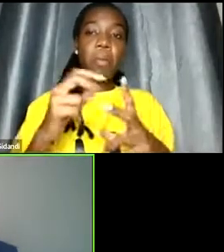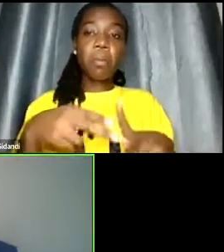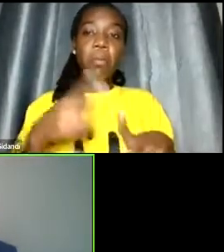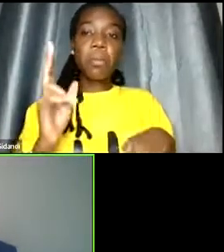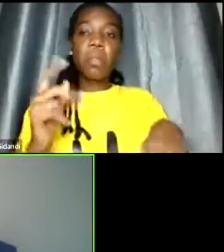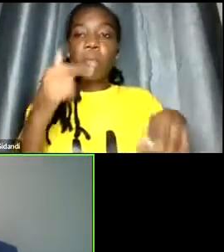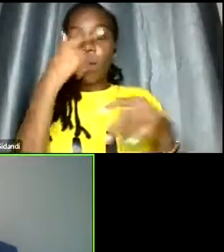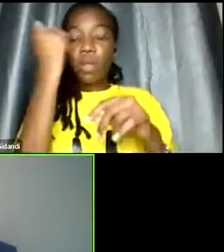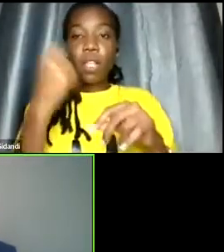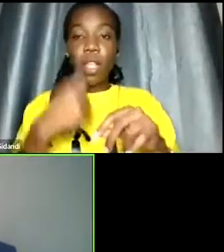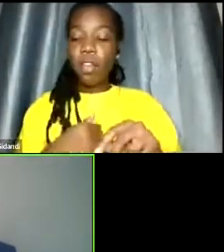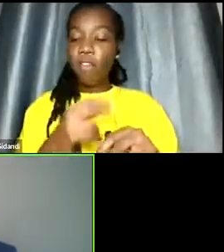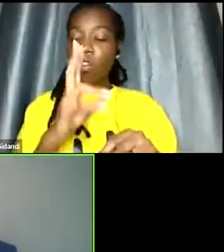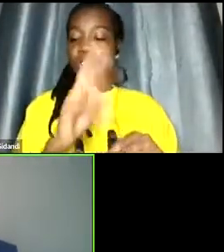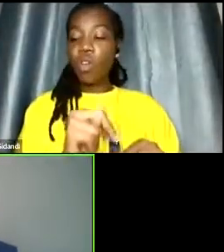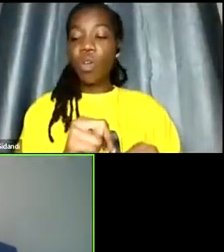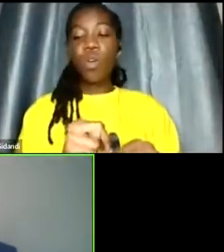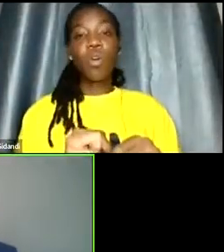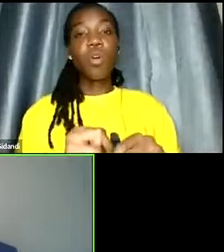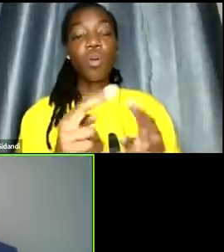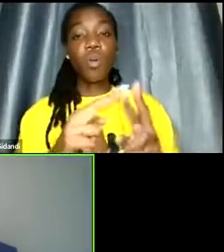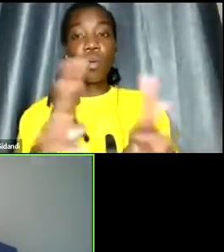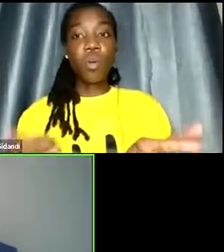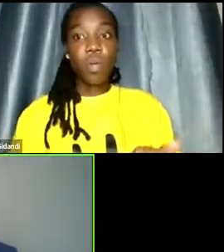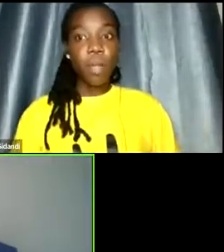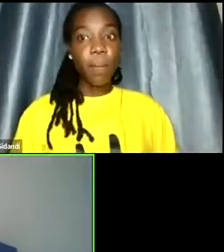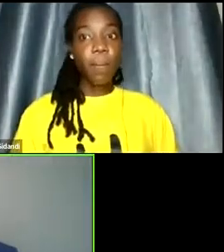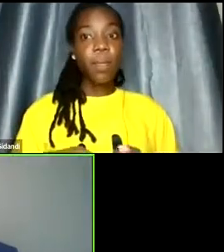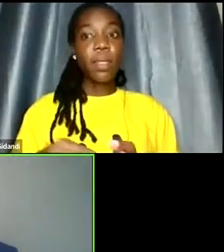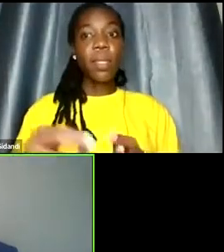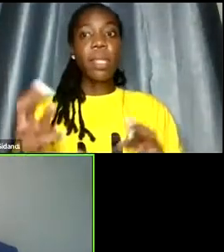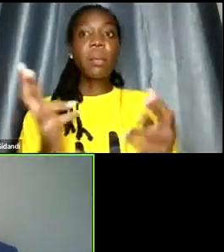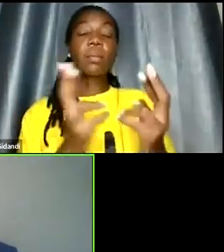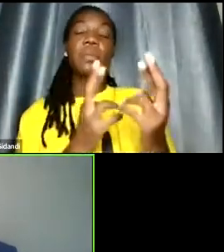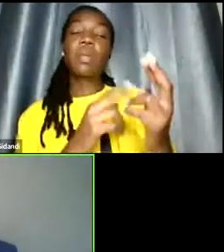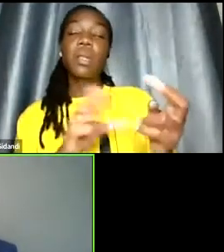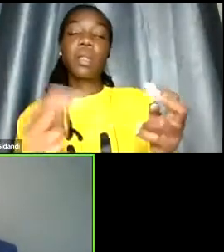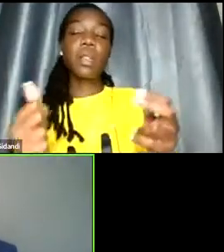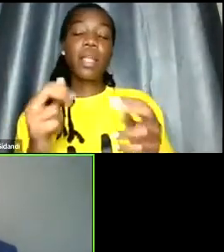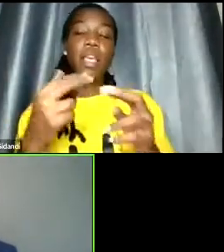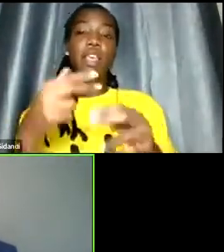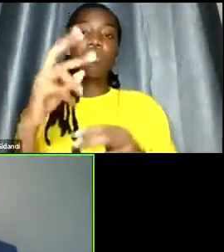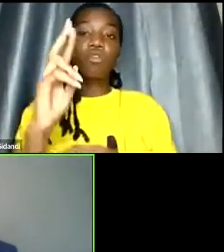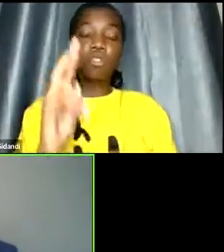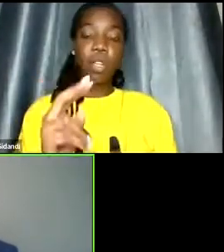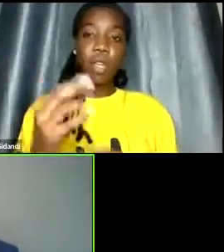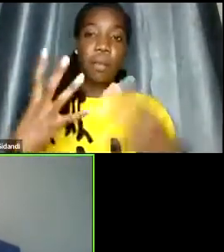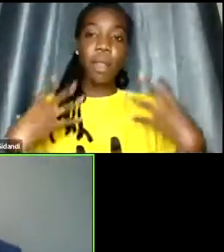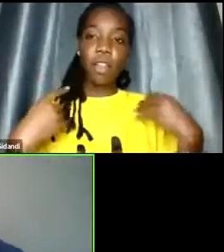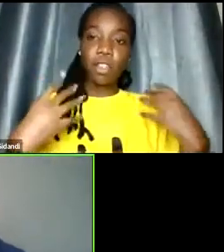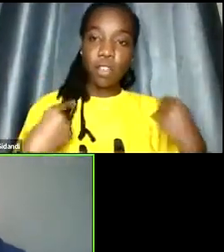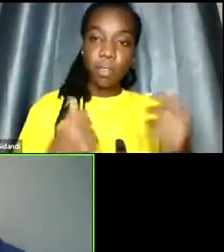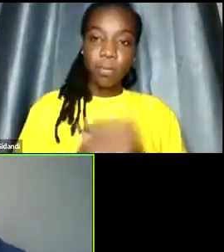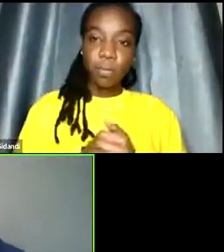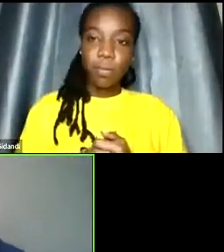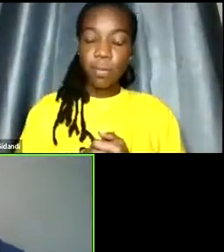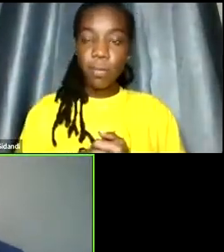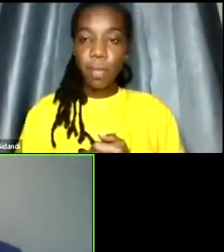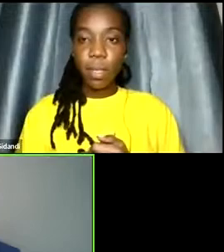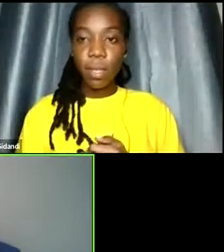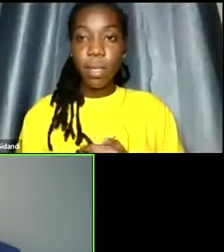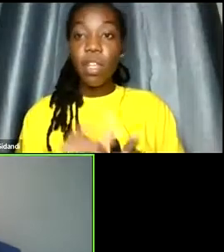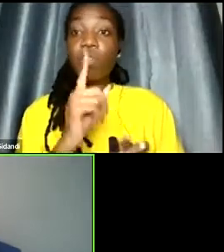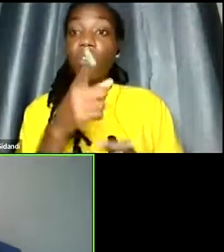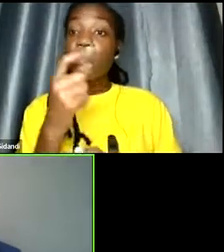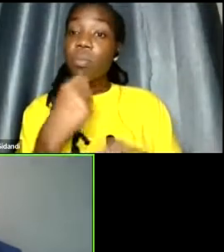Duku's question. Joseph Duku, my friend from Kampala, a fellow HR practitioner, he also asked a similar question. How do you ensure that